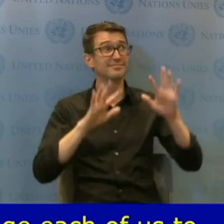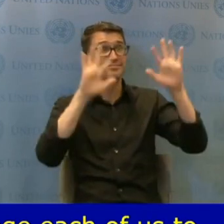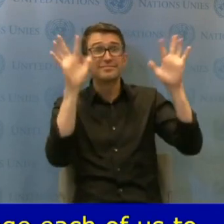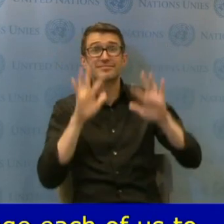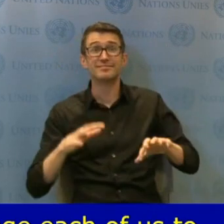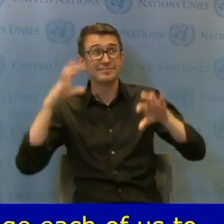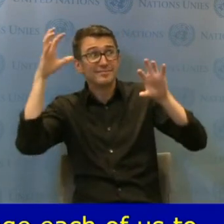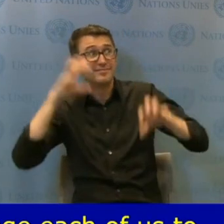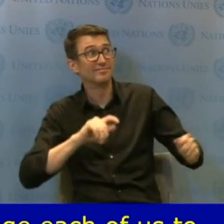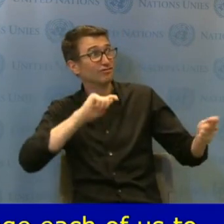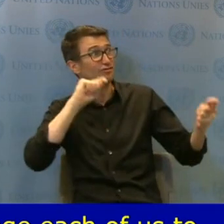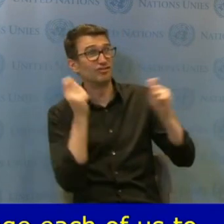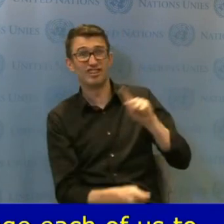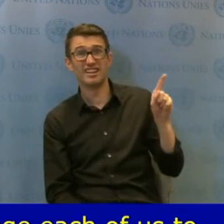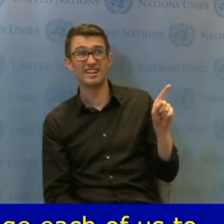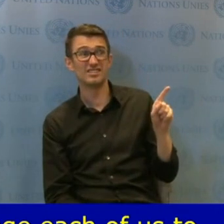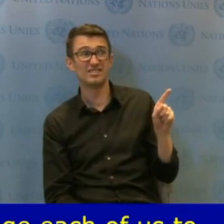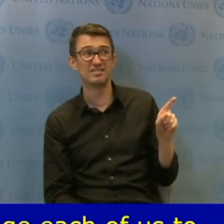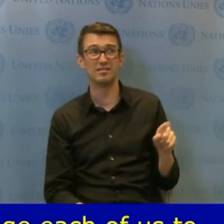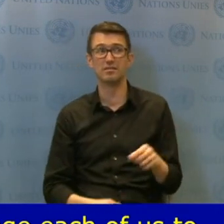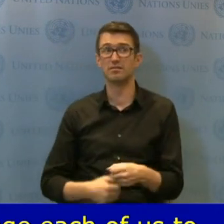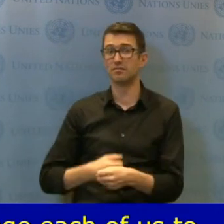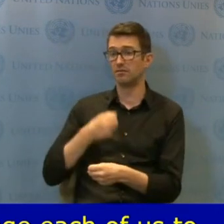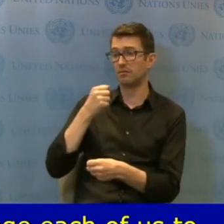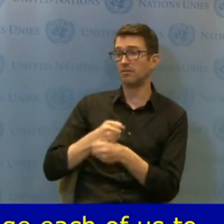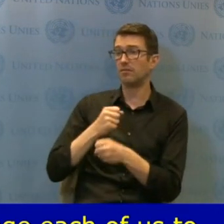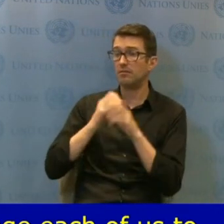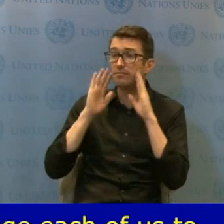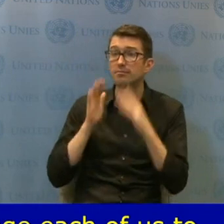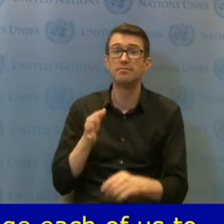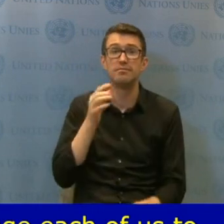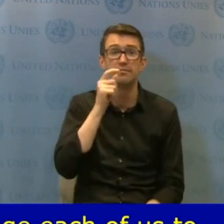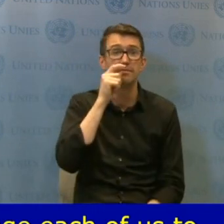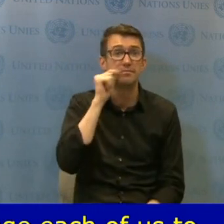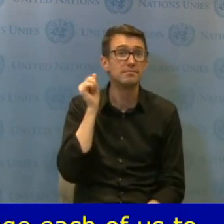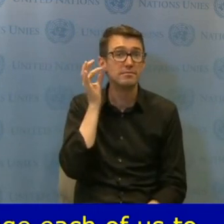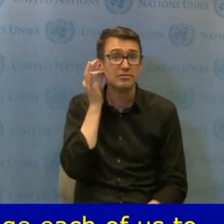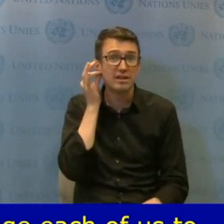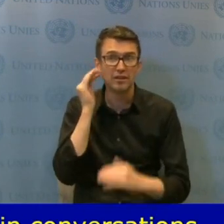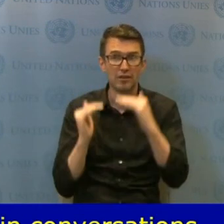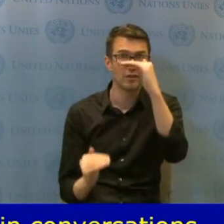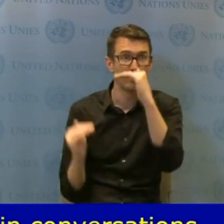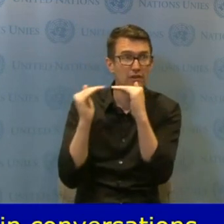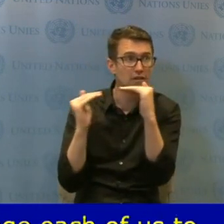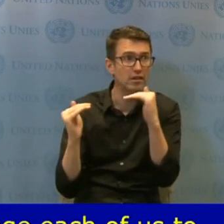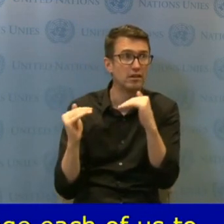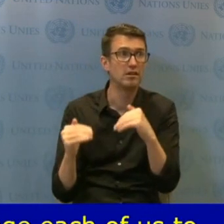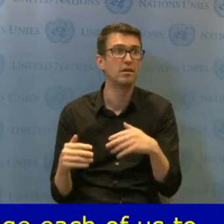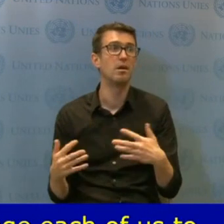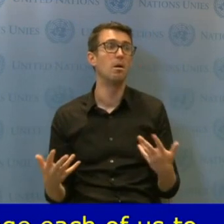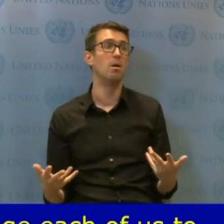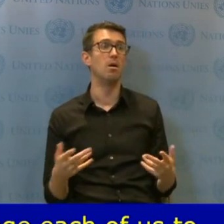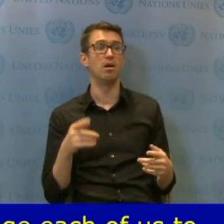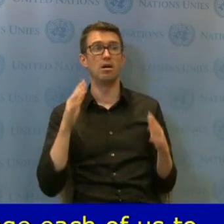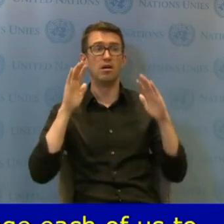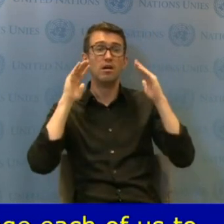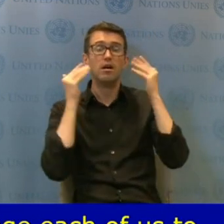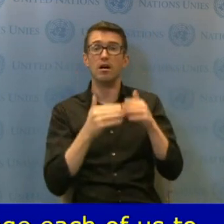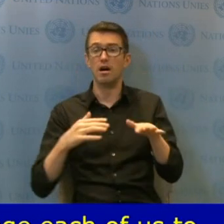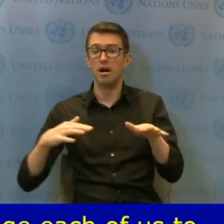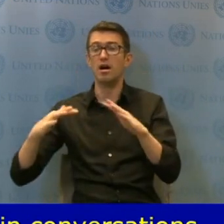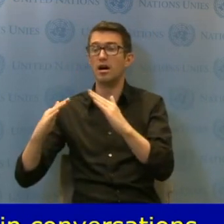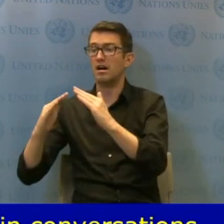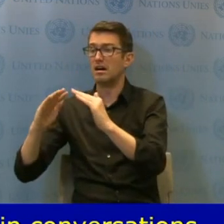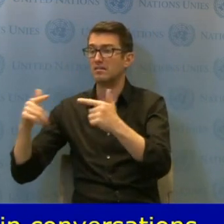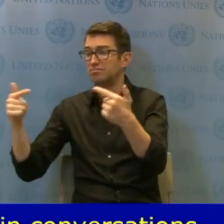issues, if you're involved in conversations about migration, or refugees. There is an